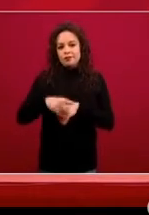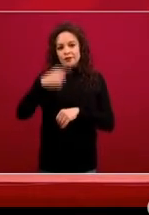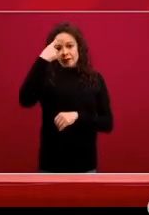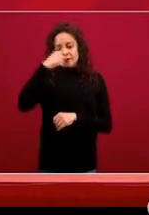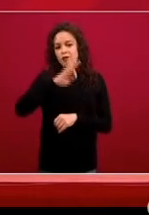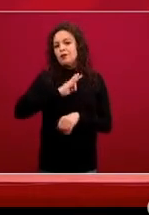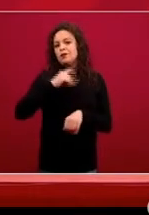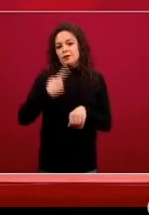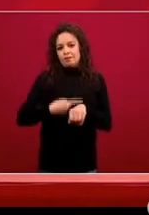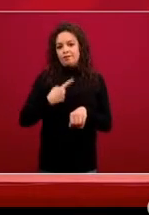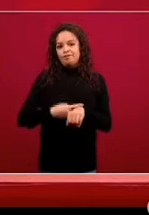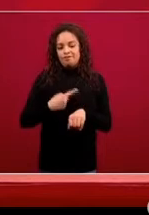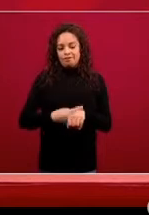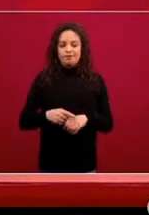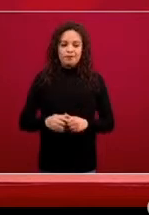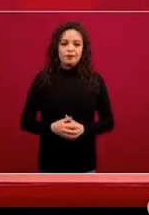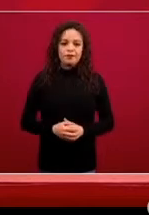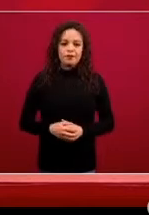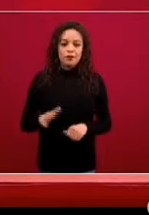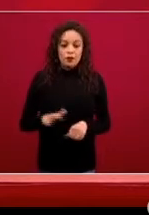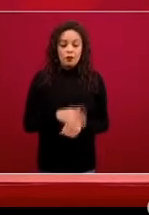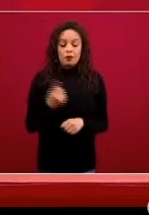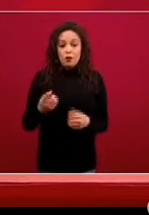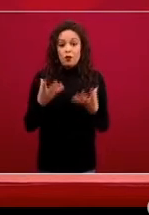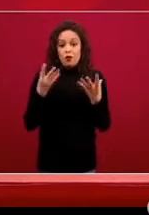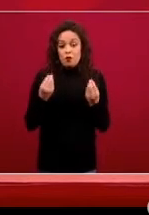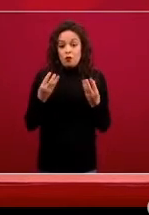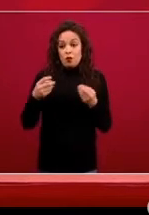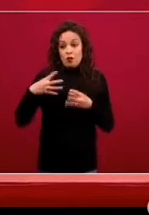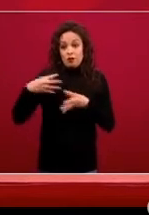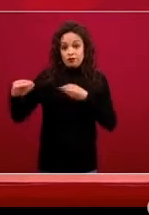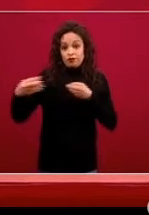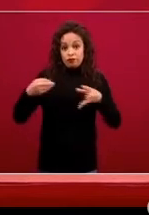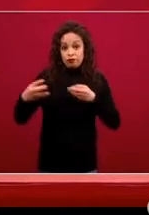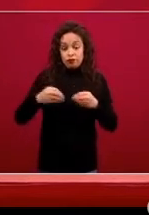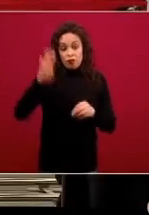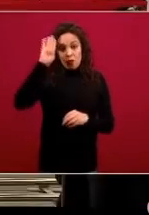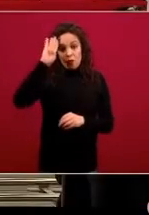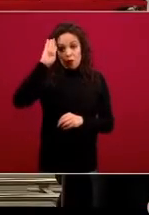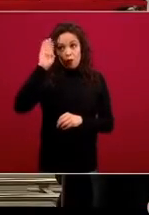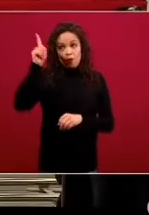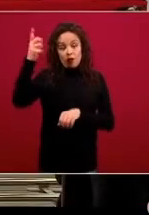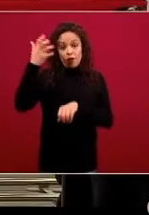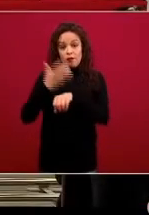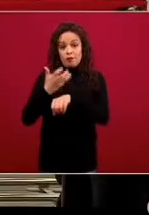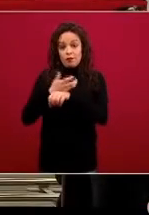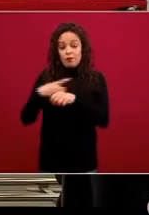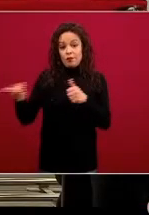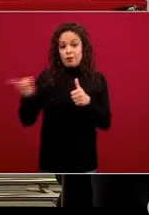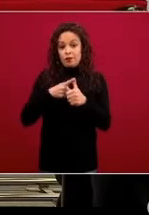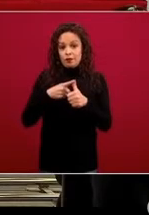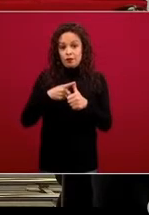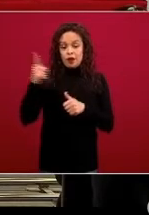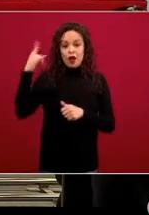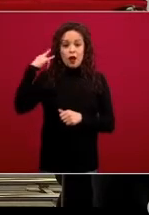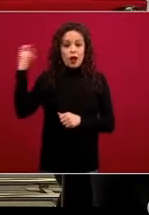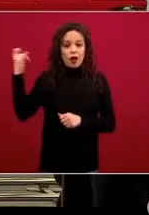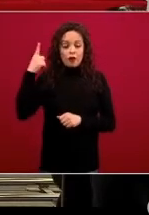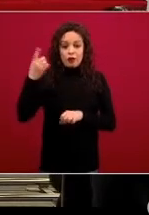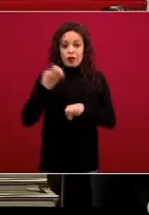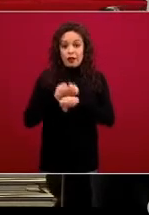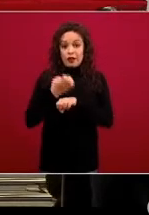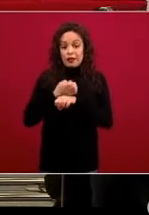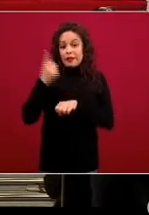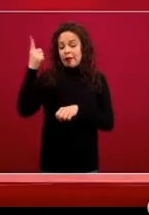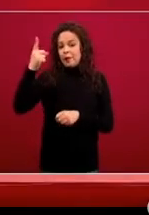this increases the risk because, as you know, the amount of cases was, the number of